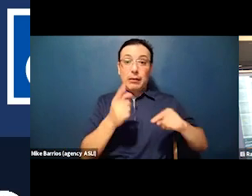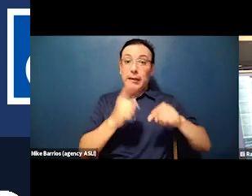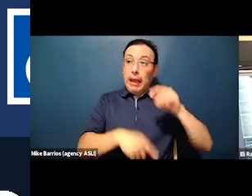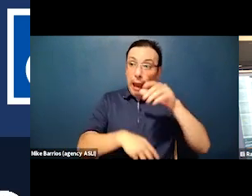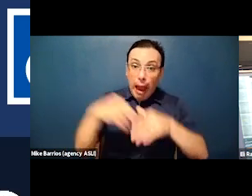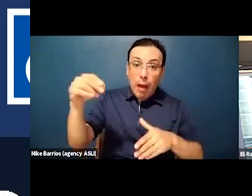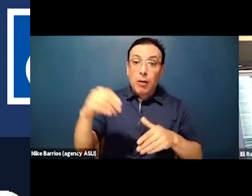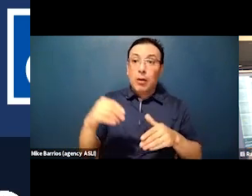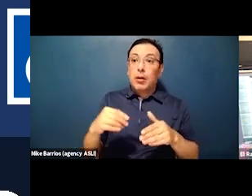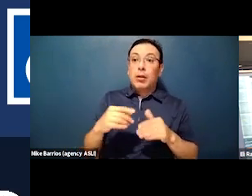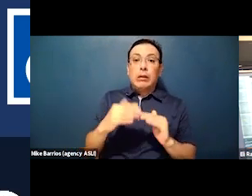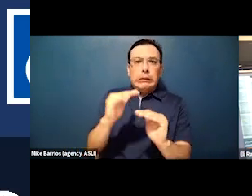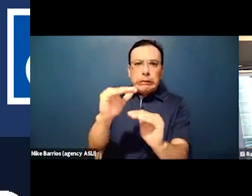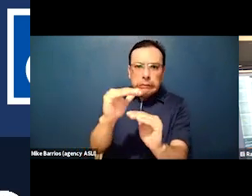homes.